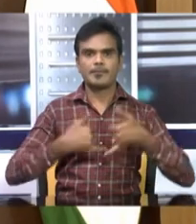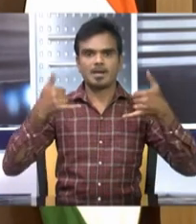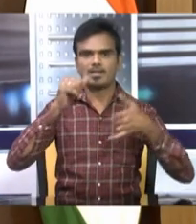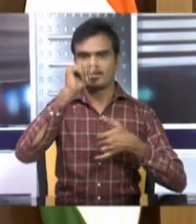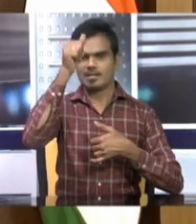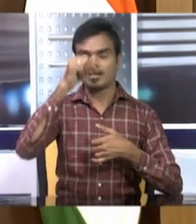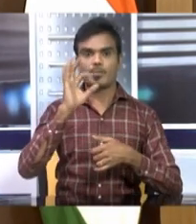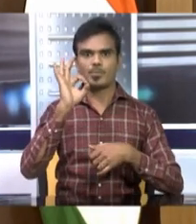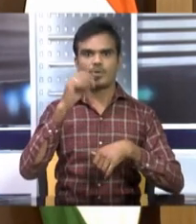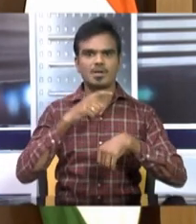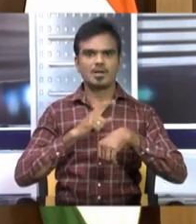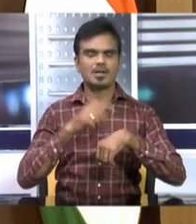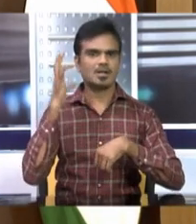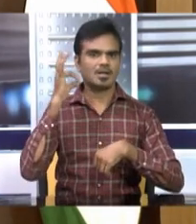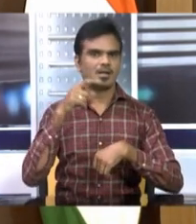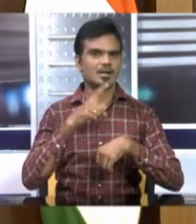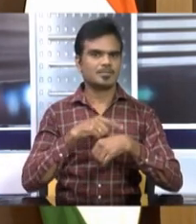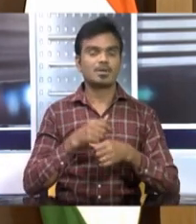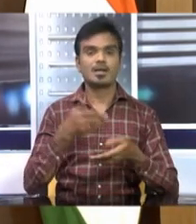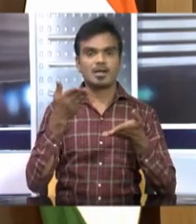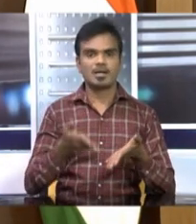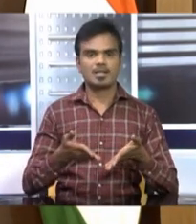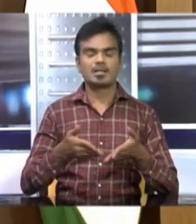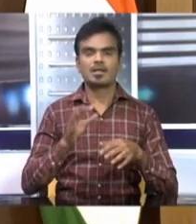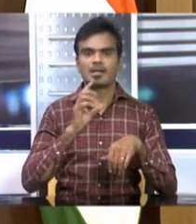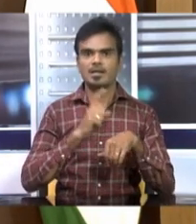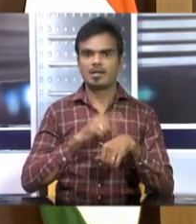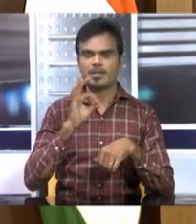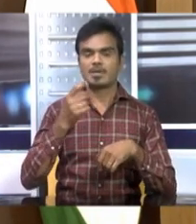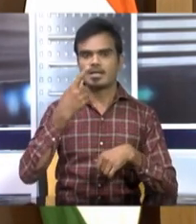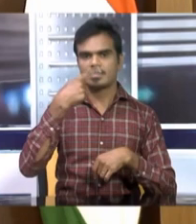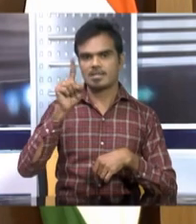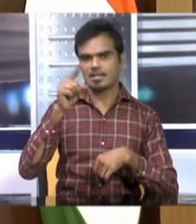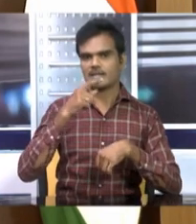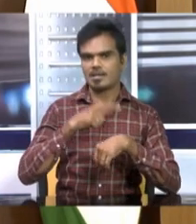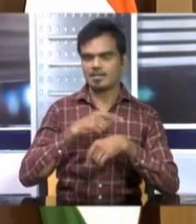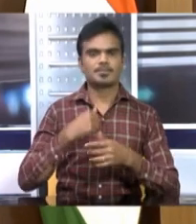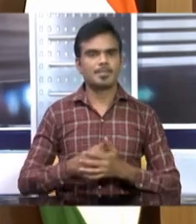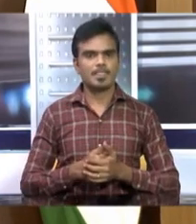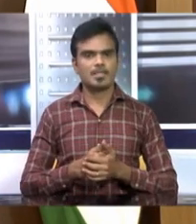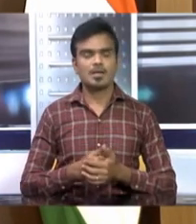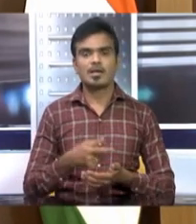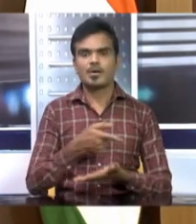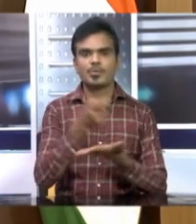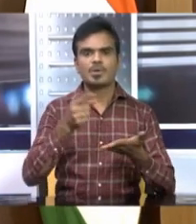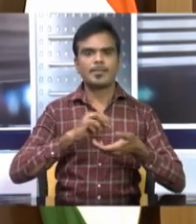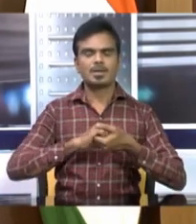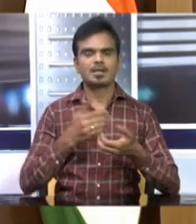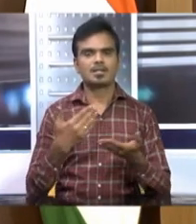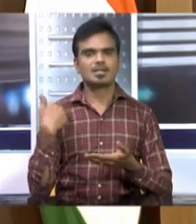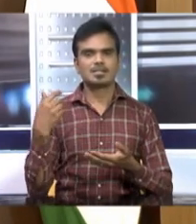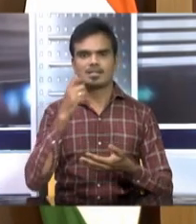Bharatathin Ponnan Neram Idue Neram Shariyana Neram. So, my dear brothers and